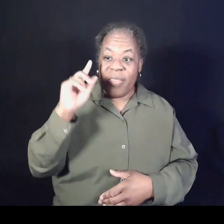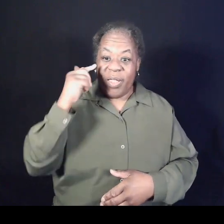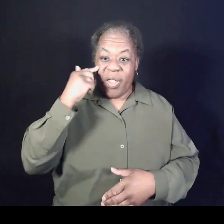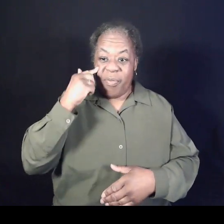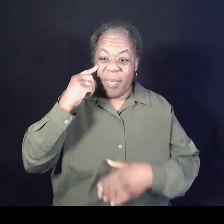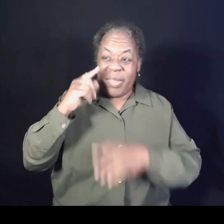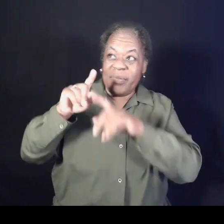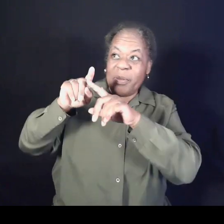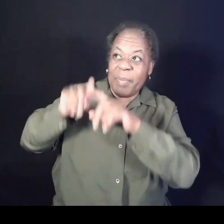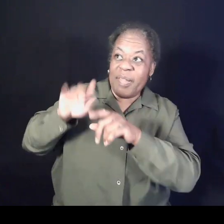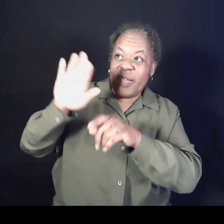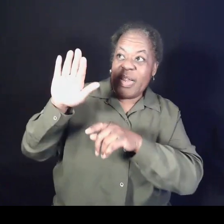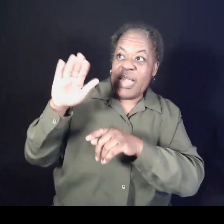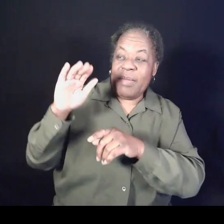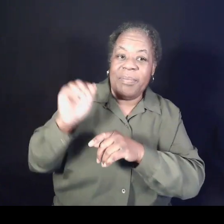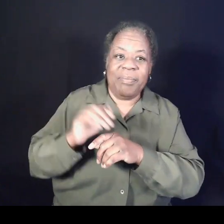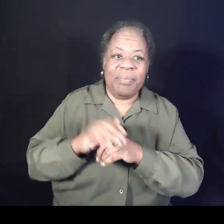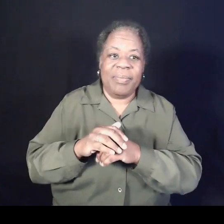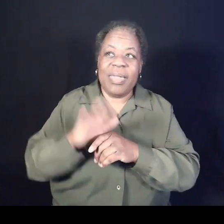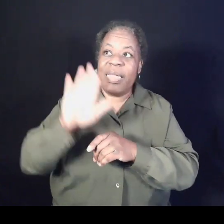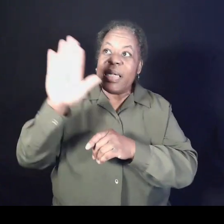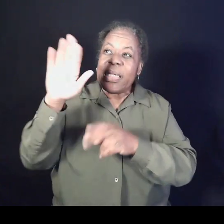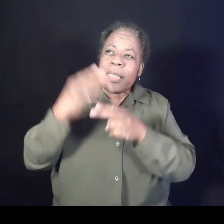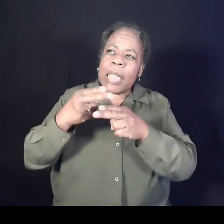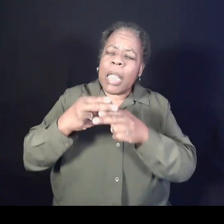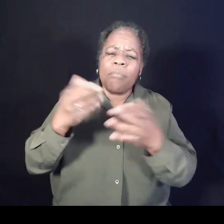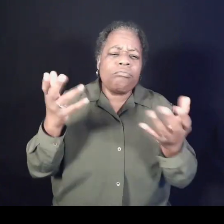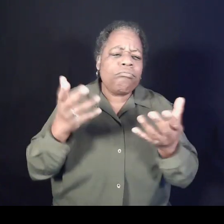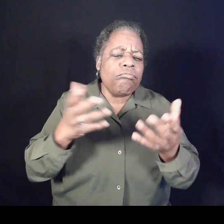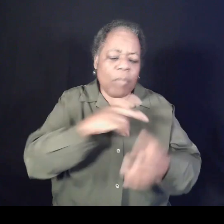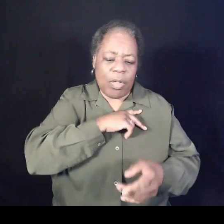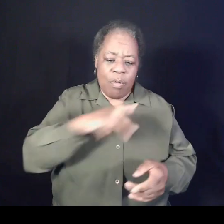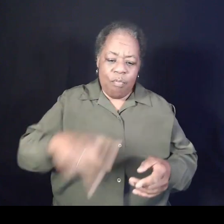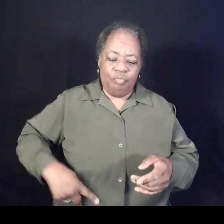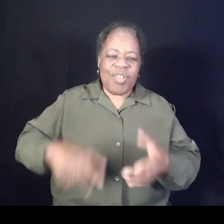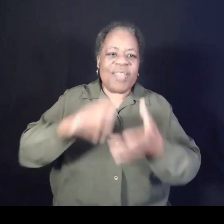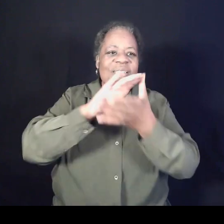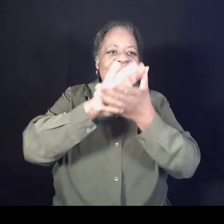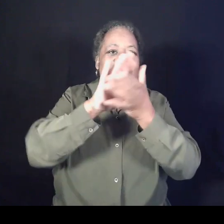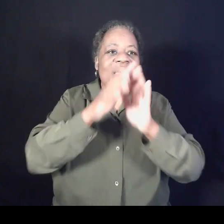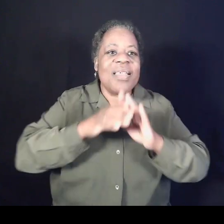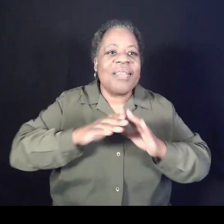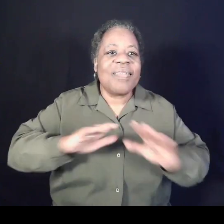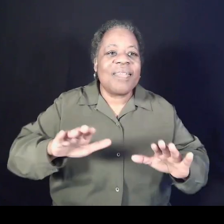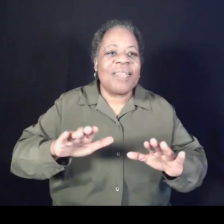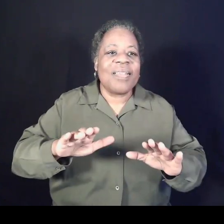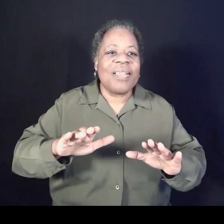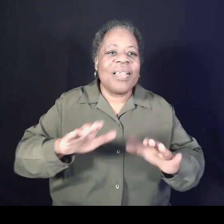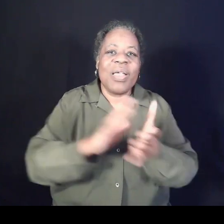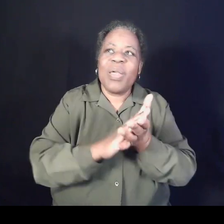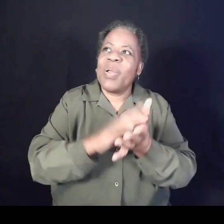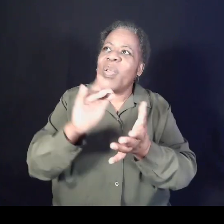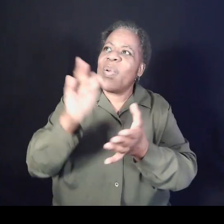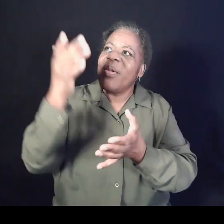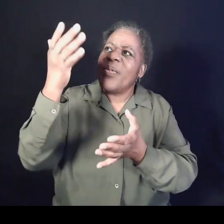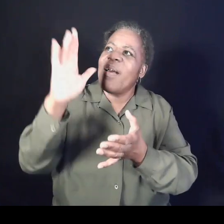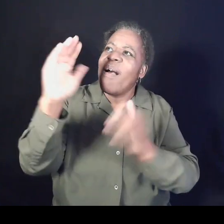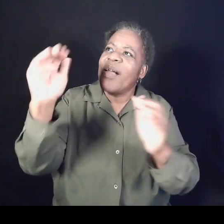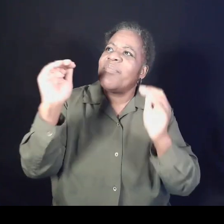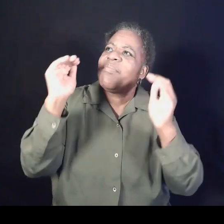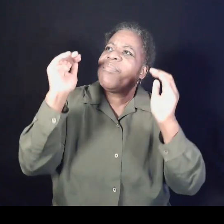shoulders. And he will be called Prince of Peace. Glory to God in the highest